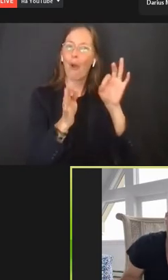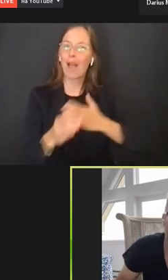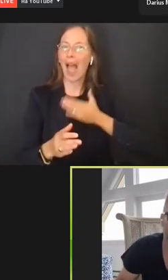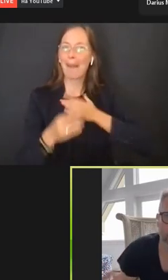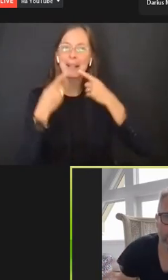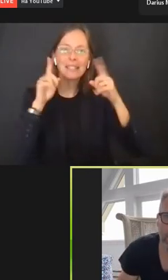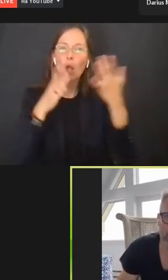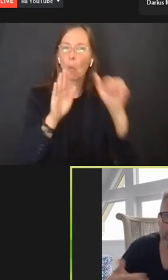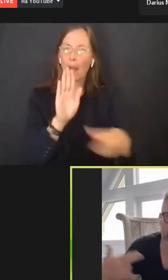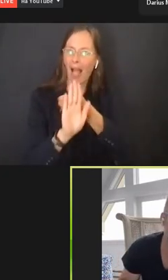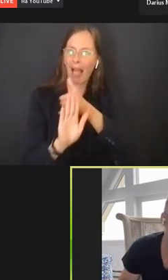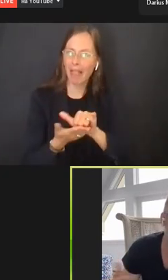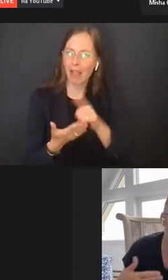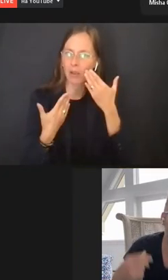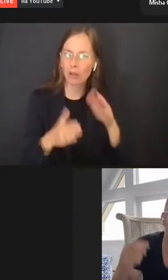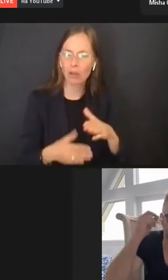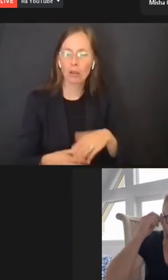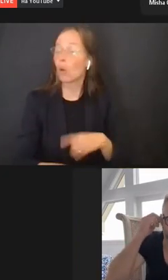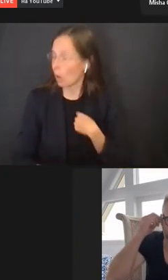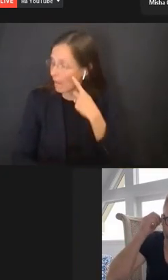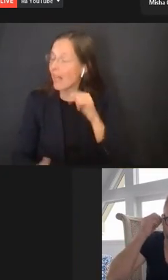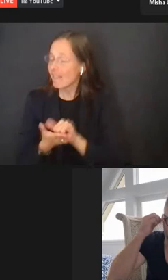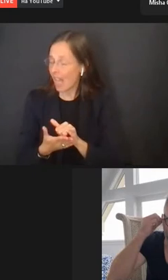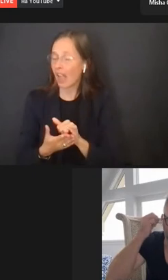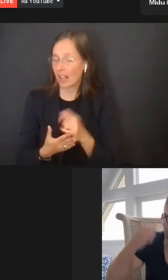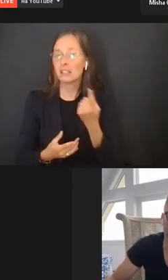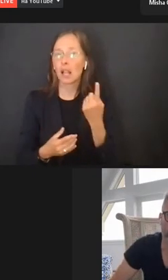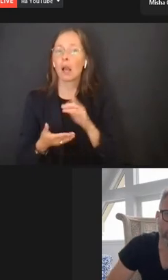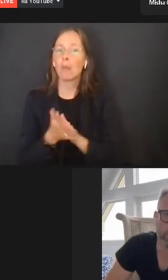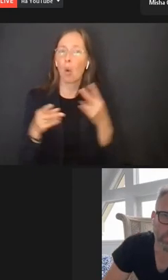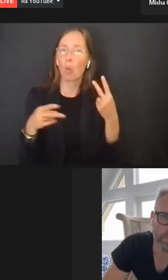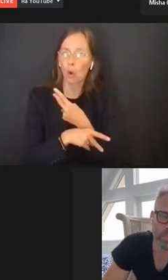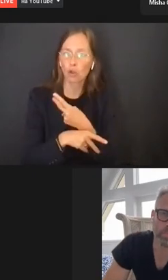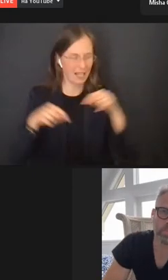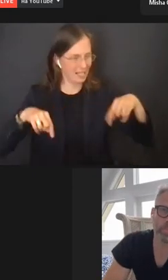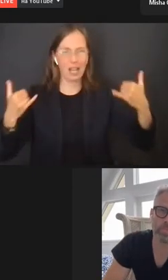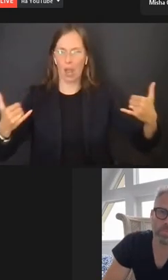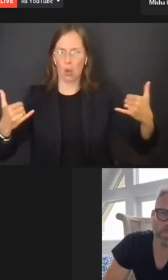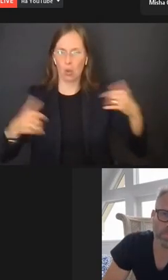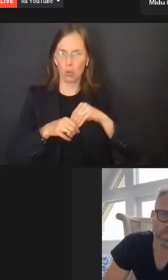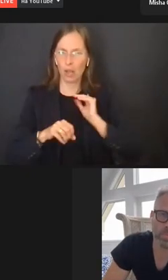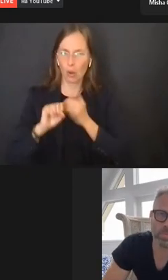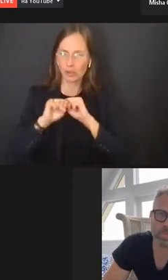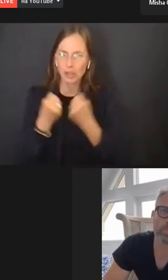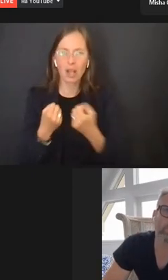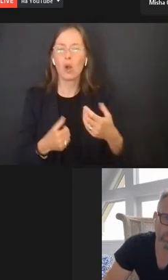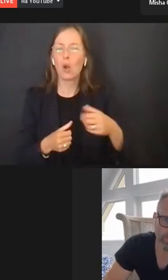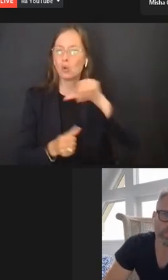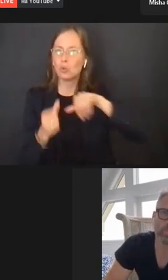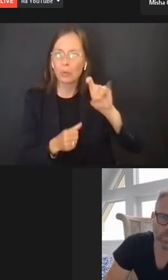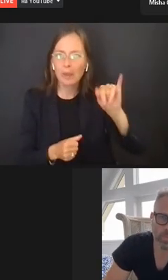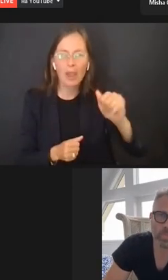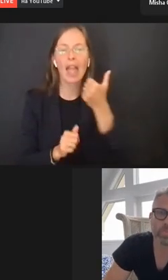rest. Now, the Oscars, I think, of course, that's something that's exacerbated in this particular moment in our society with social media, too, because everyone